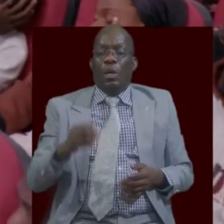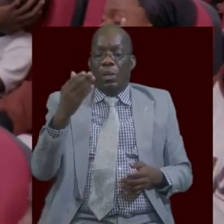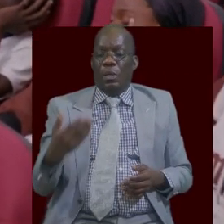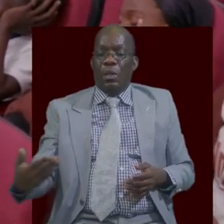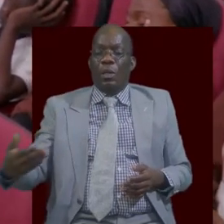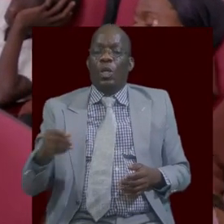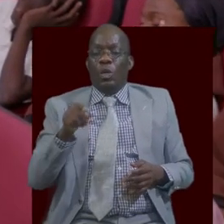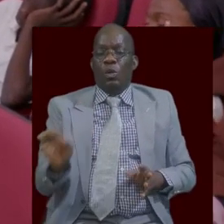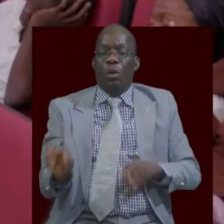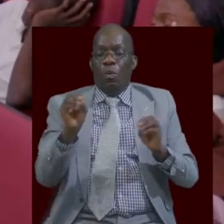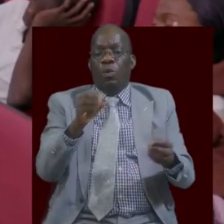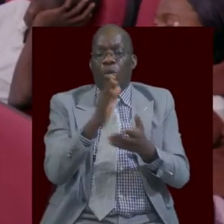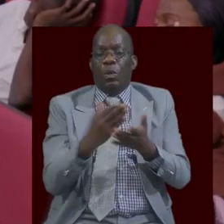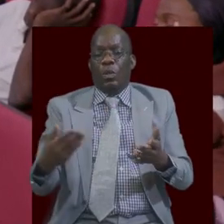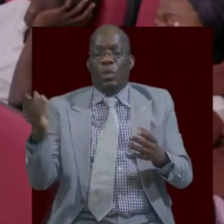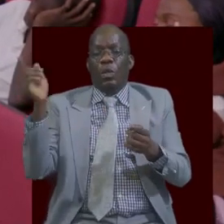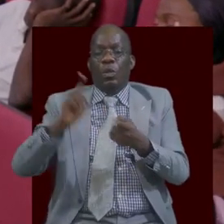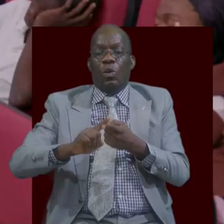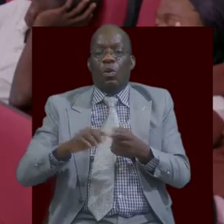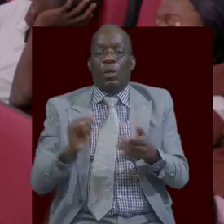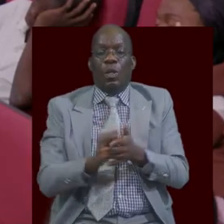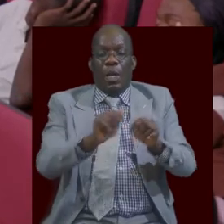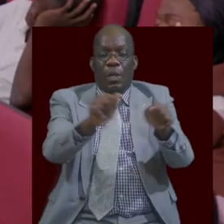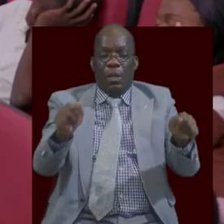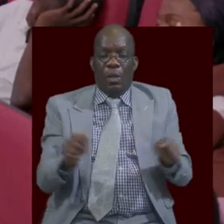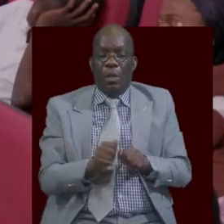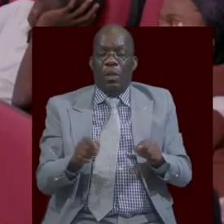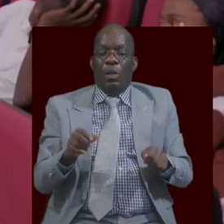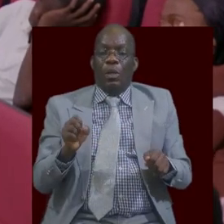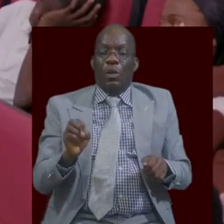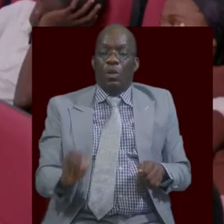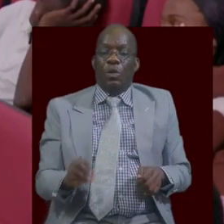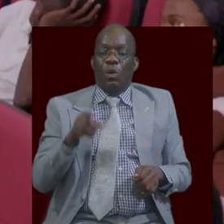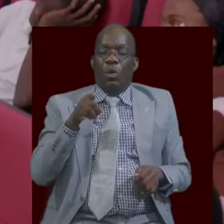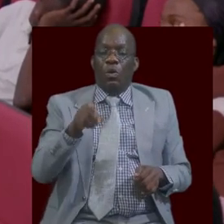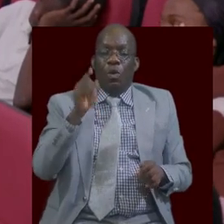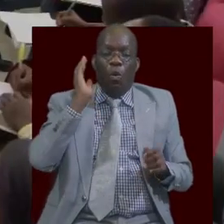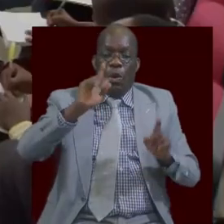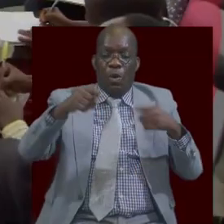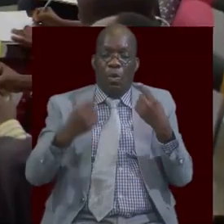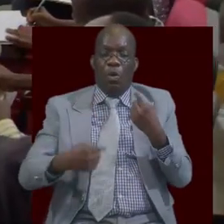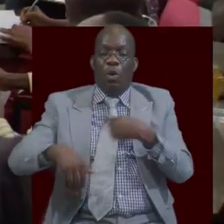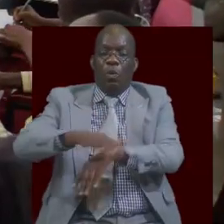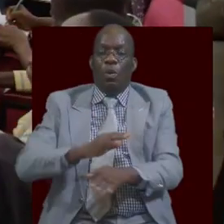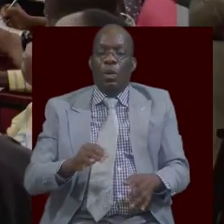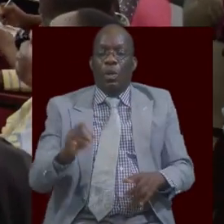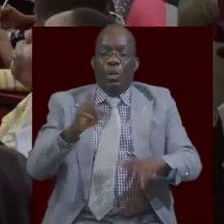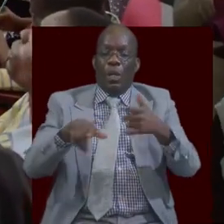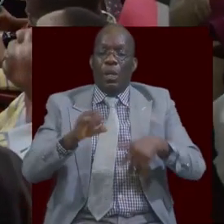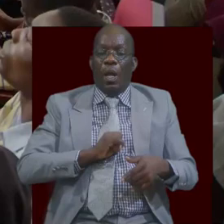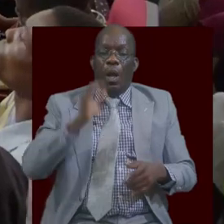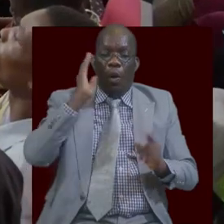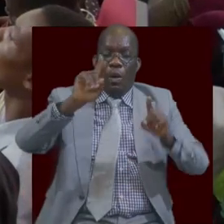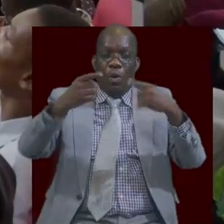that area so that you will go beyond. I will go beyond.